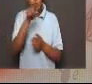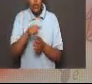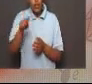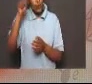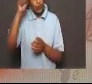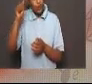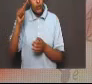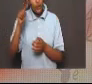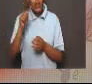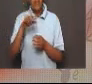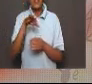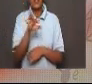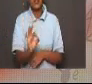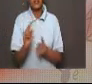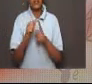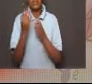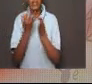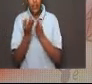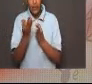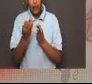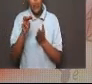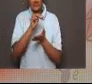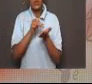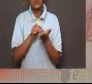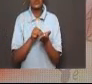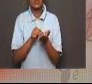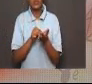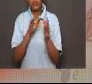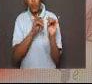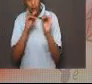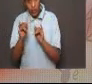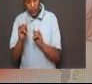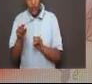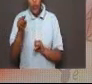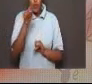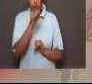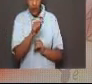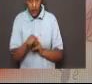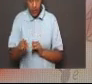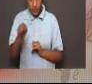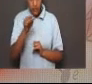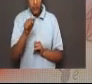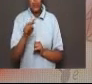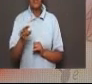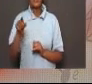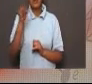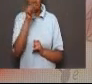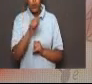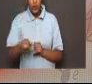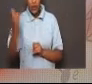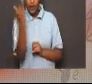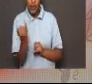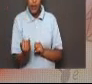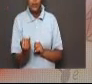theory attempts to describe molecules in terms of orbitals, orbital